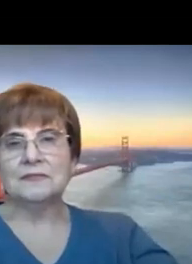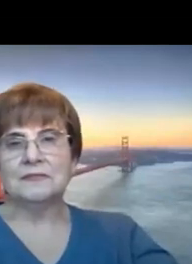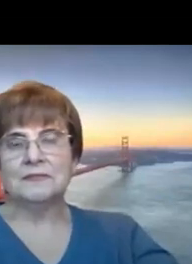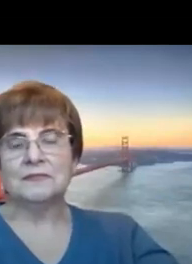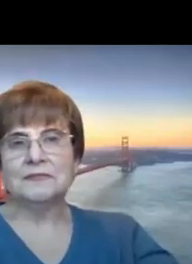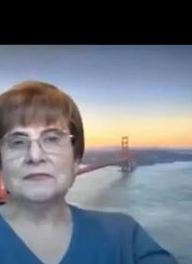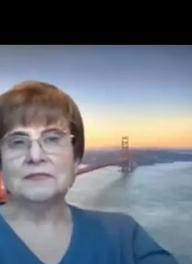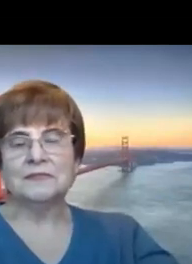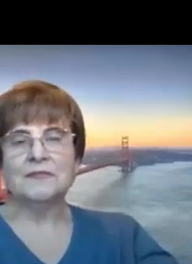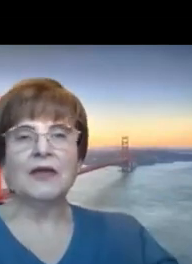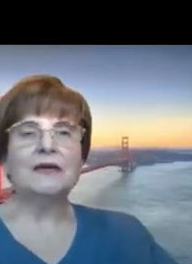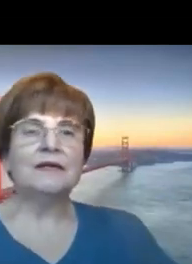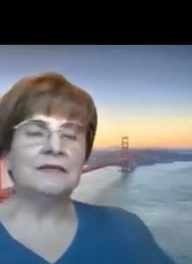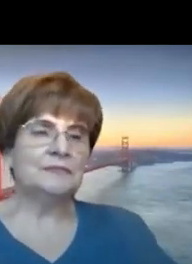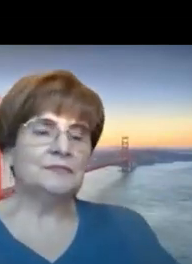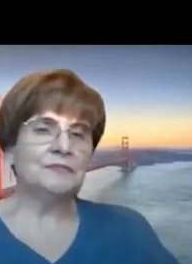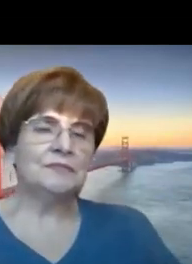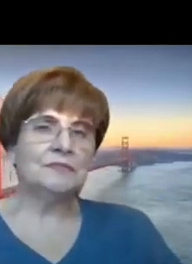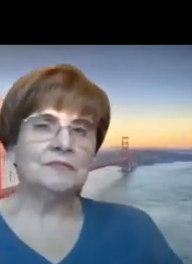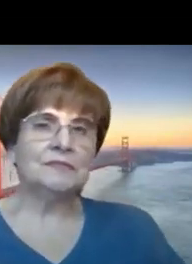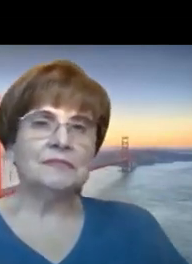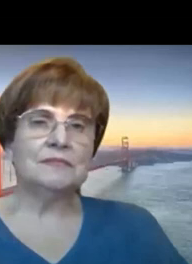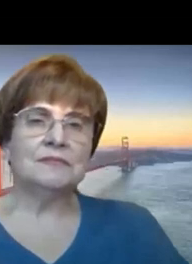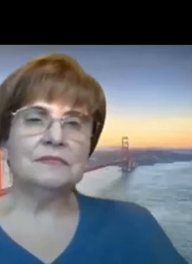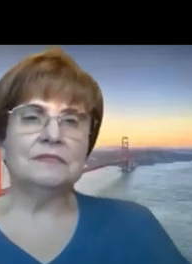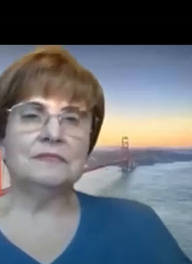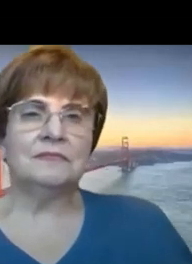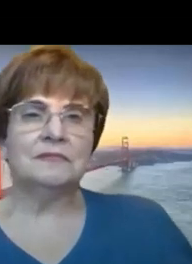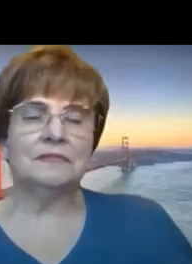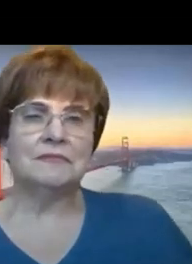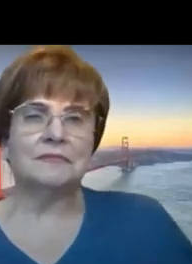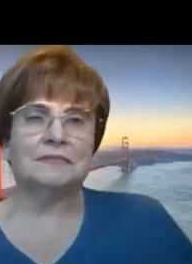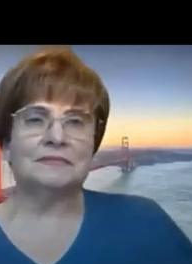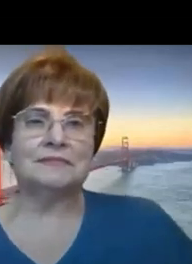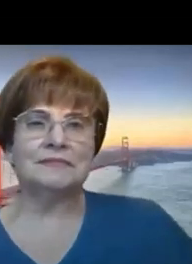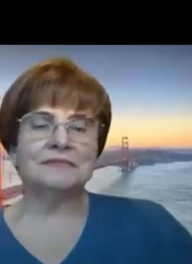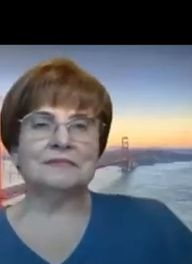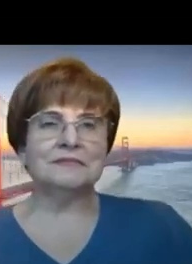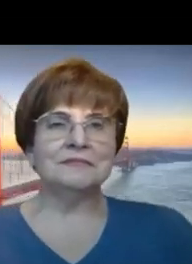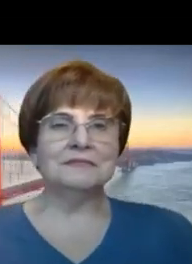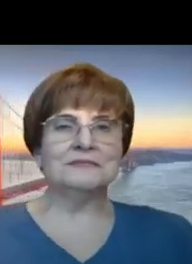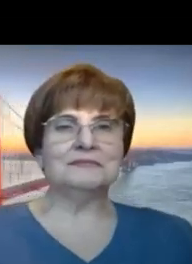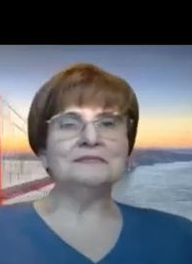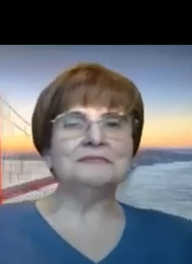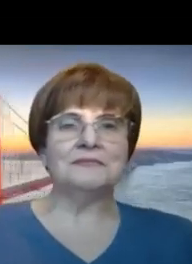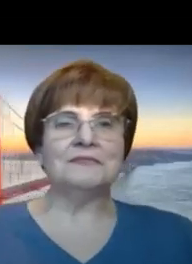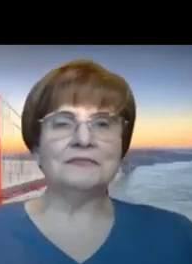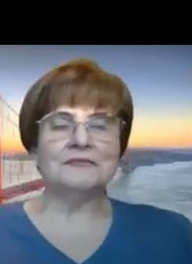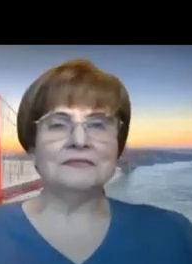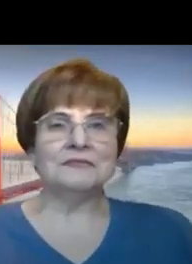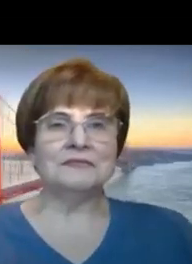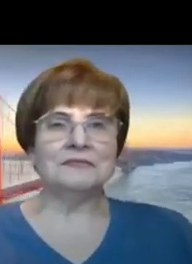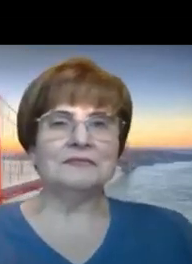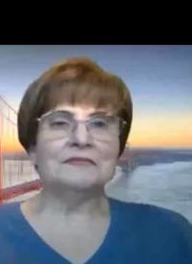again. Just like sometimes when we have some small shakes, it kind of gets people, well, maybe it might happen. I'm